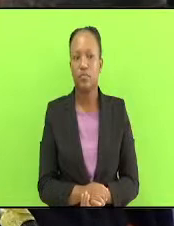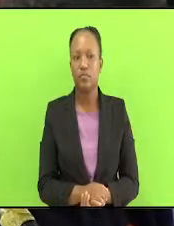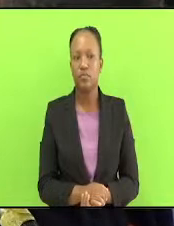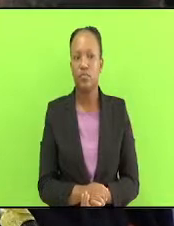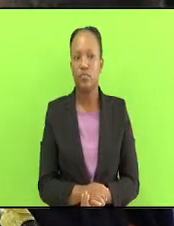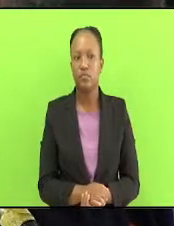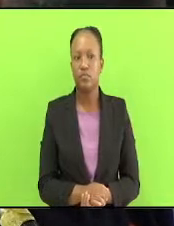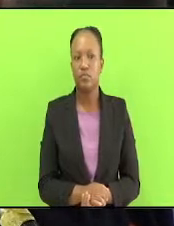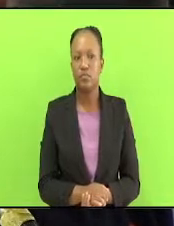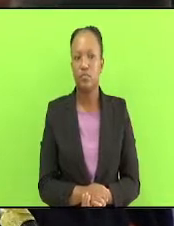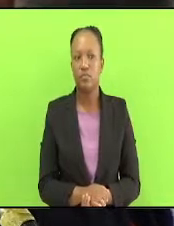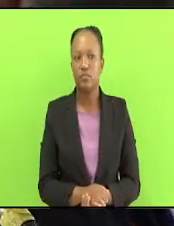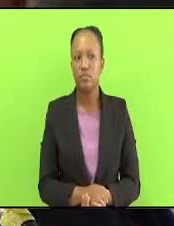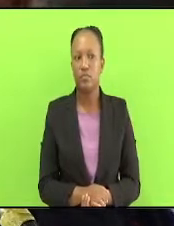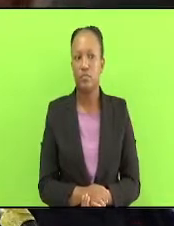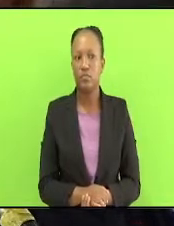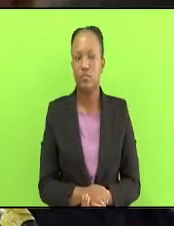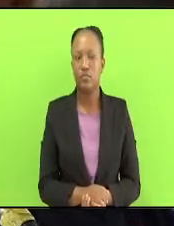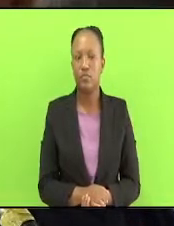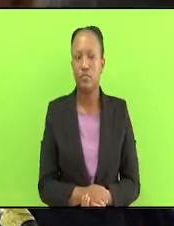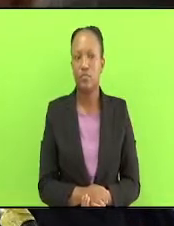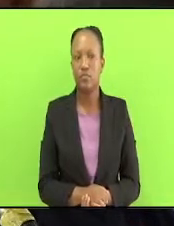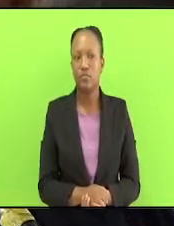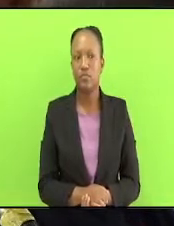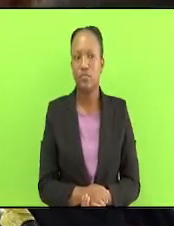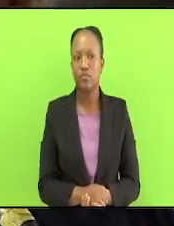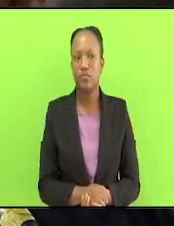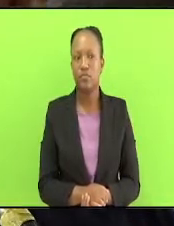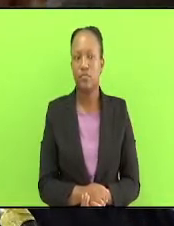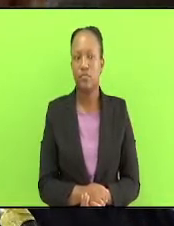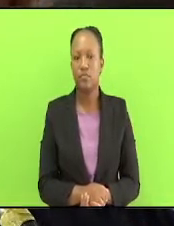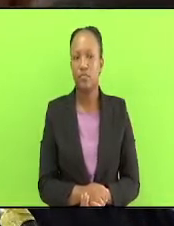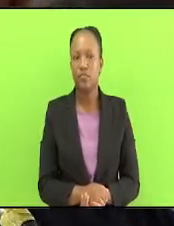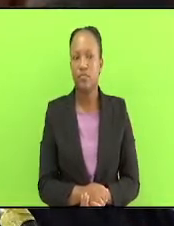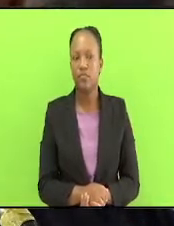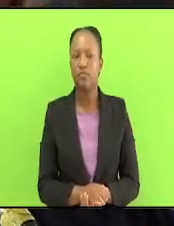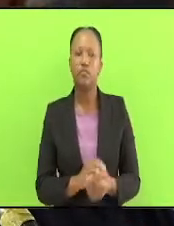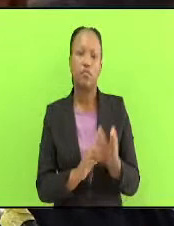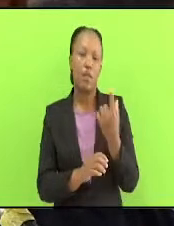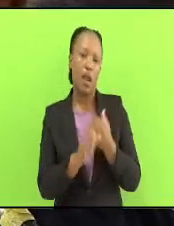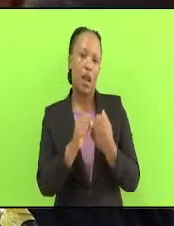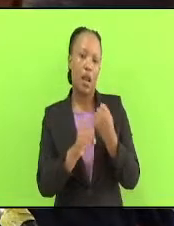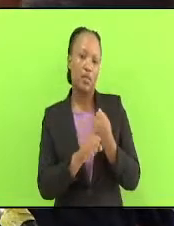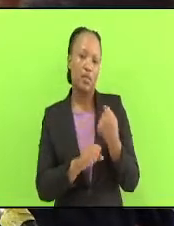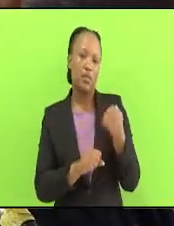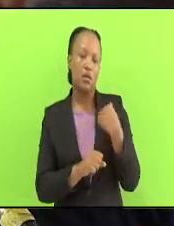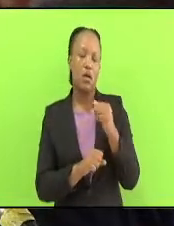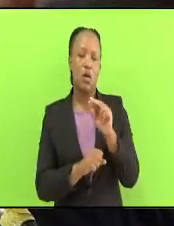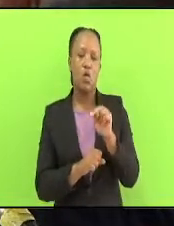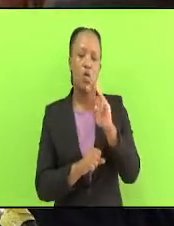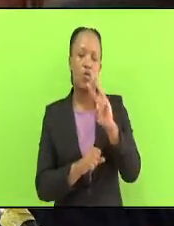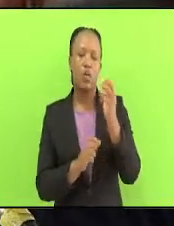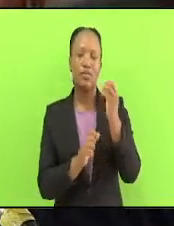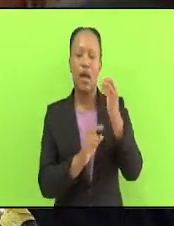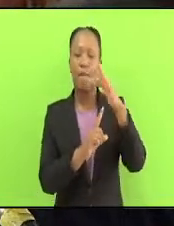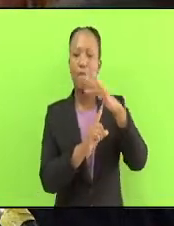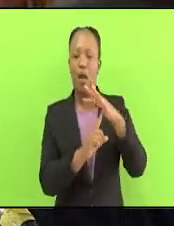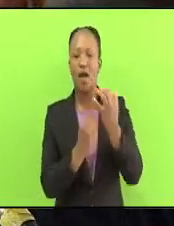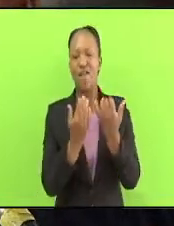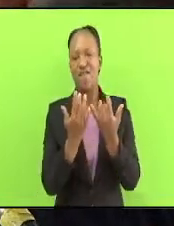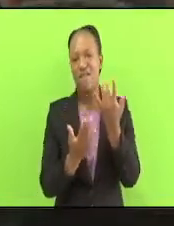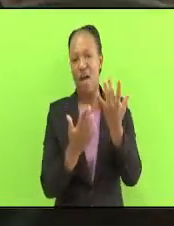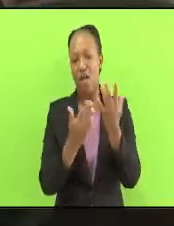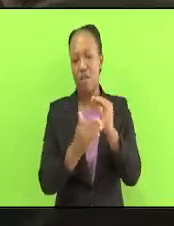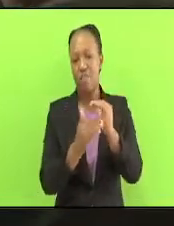melelo e mo tikologong ya bone mme ba dira seo ka bo bone fela. Last year, the Northwest Umbrella Fire Protection